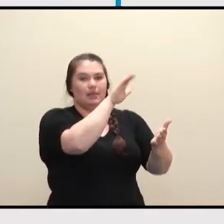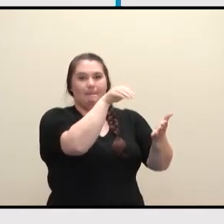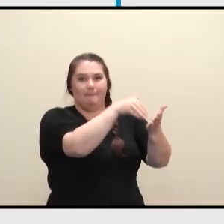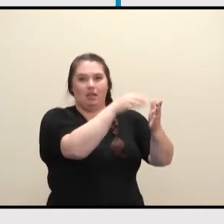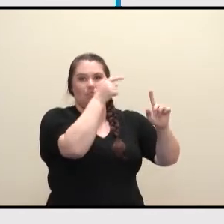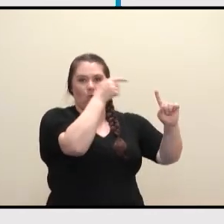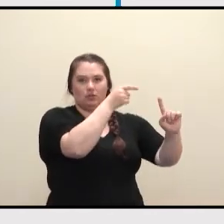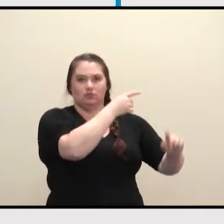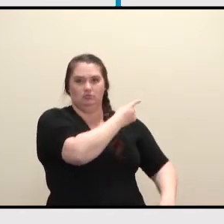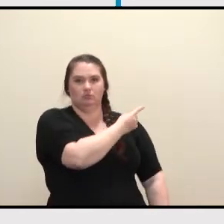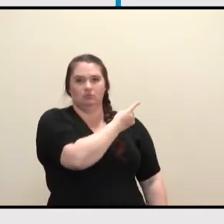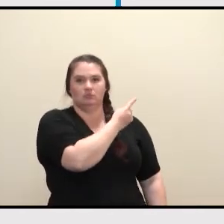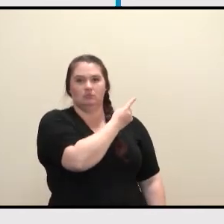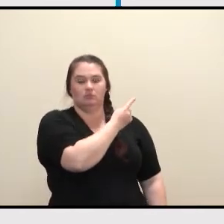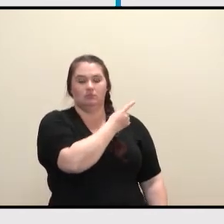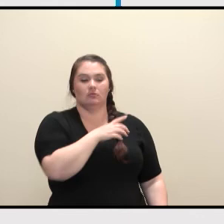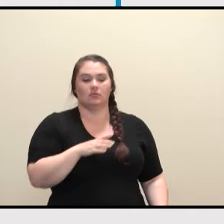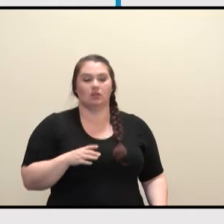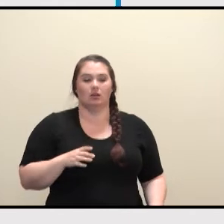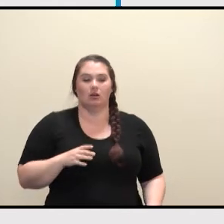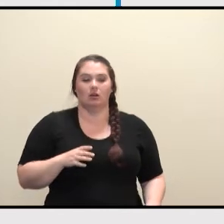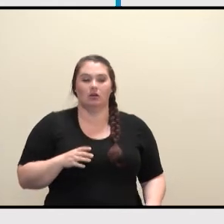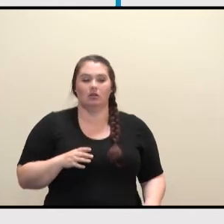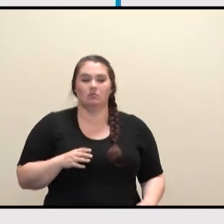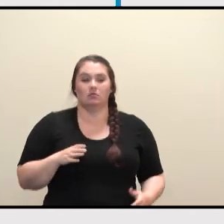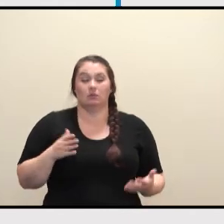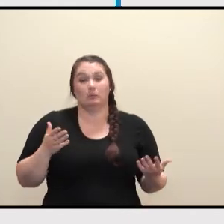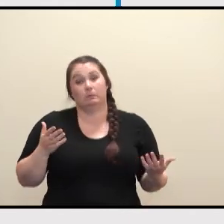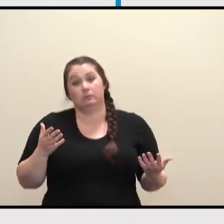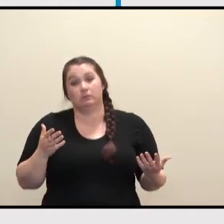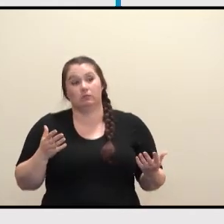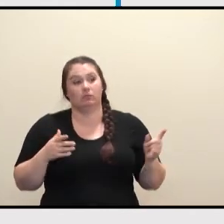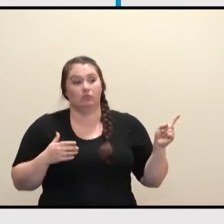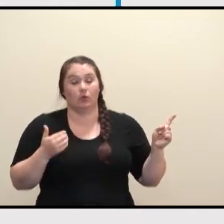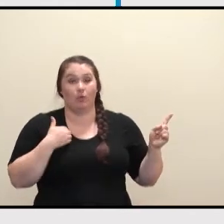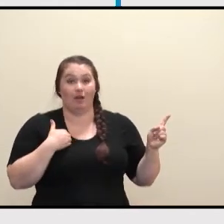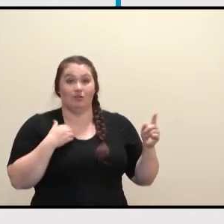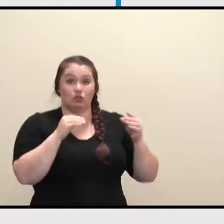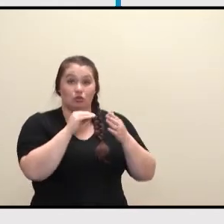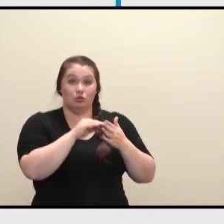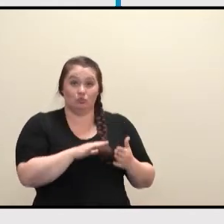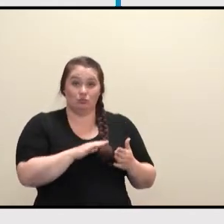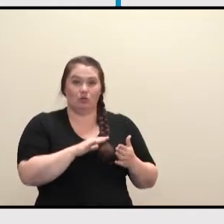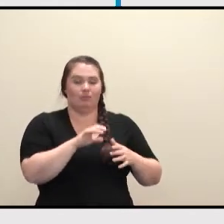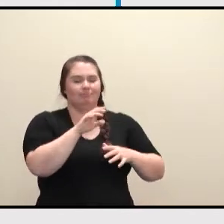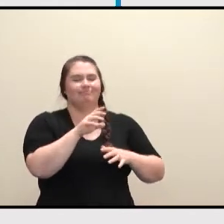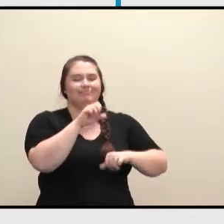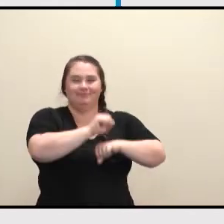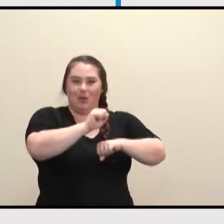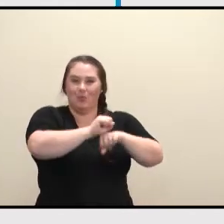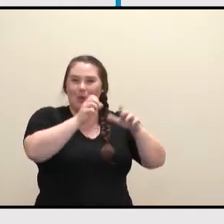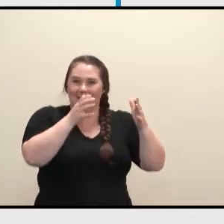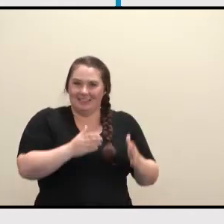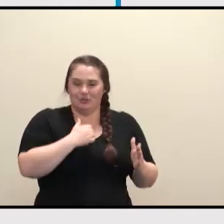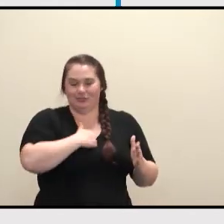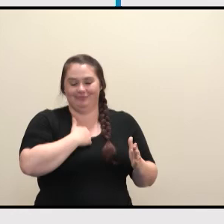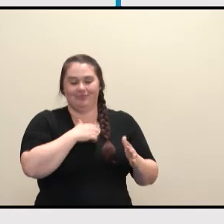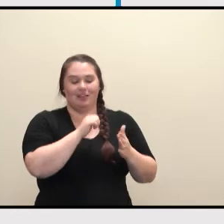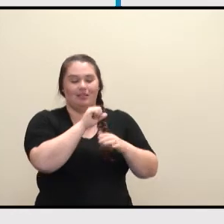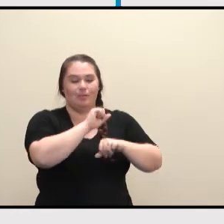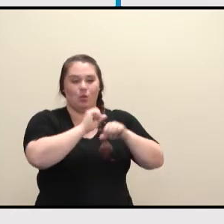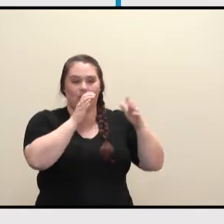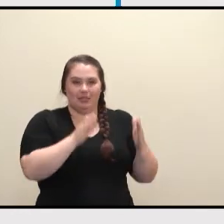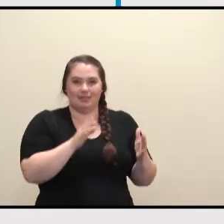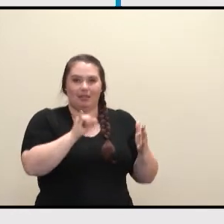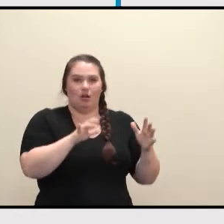theory. And so you're going to essentially have employees spread across, because you're going to have some that are below the 100%, some that are at